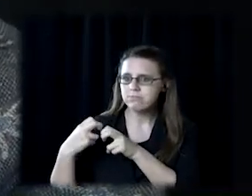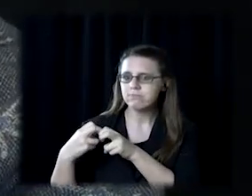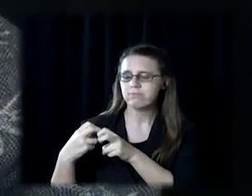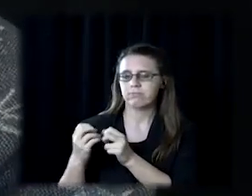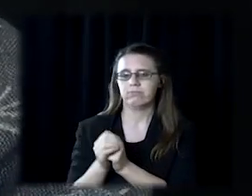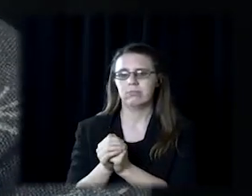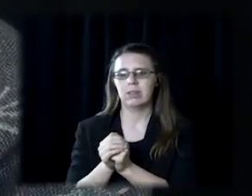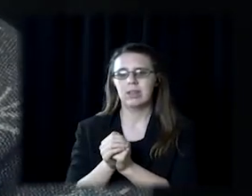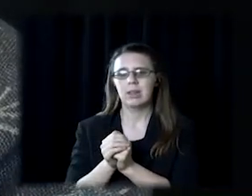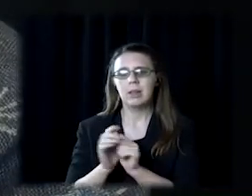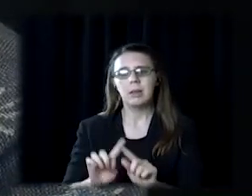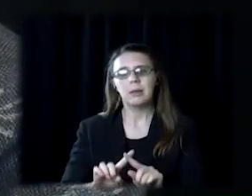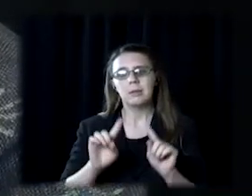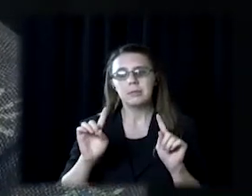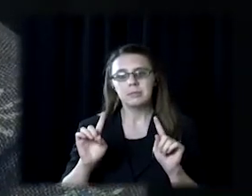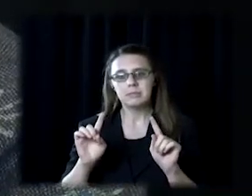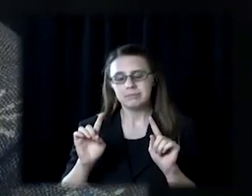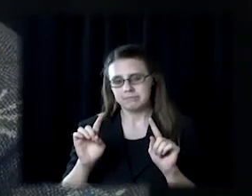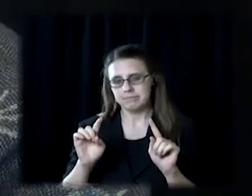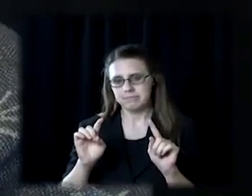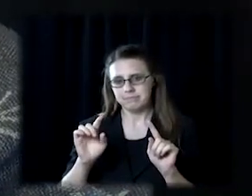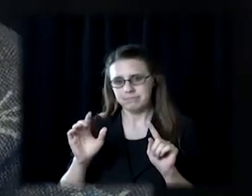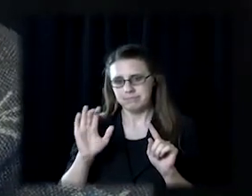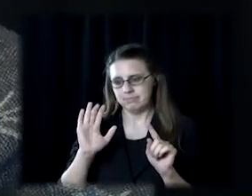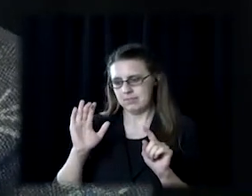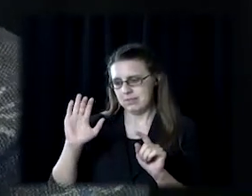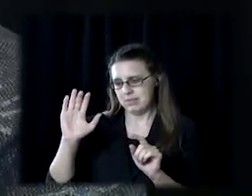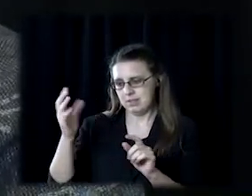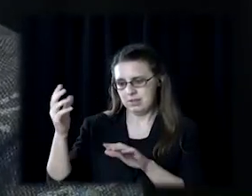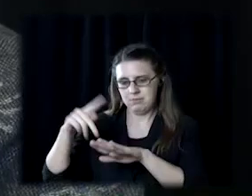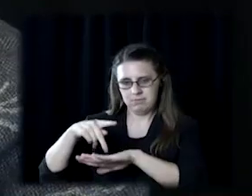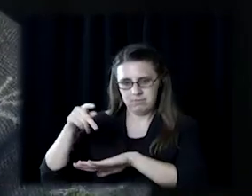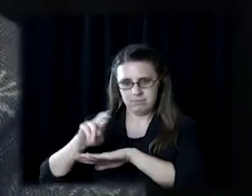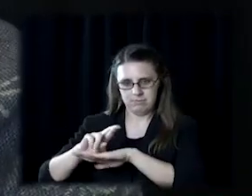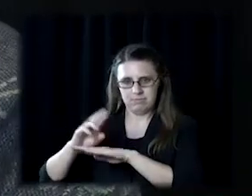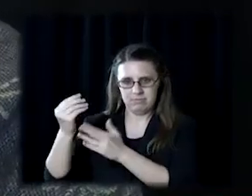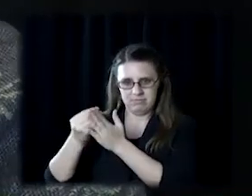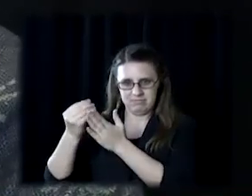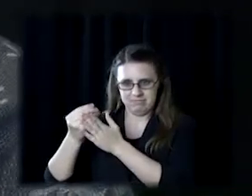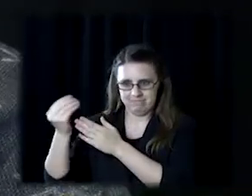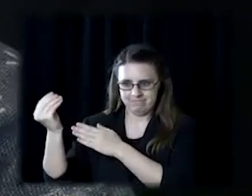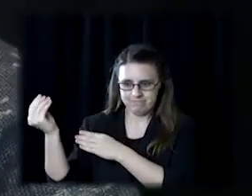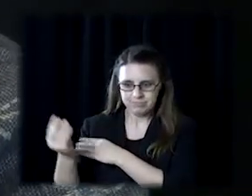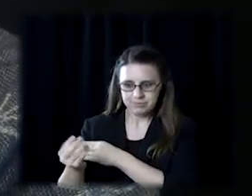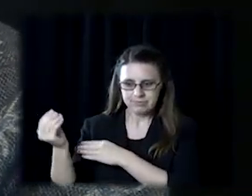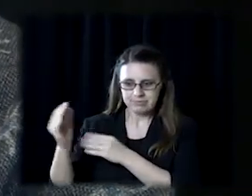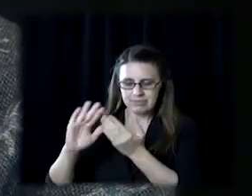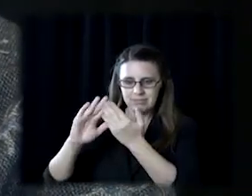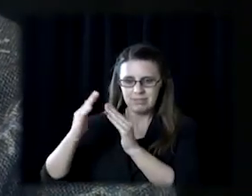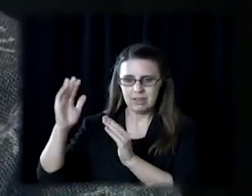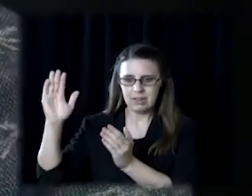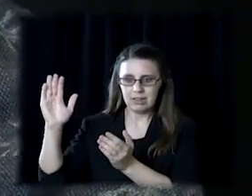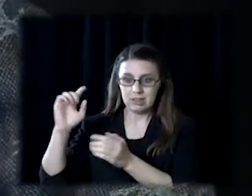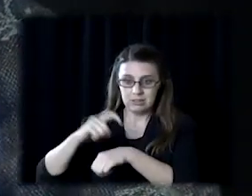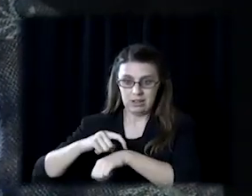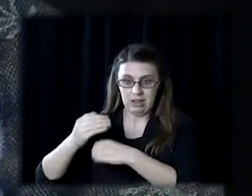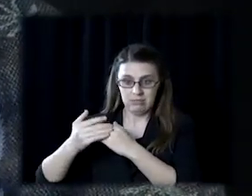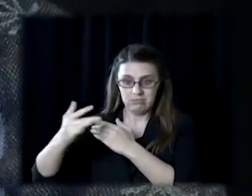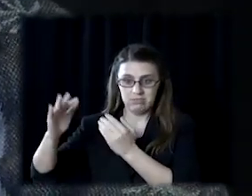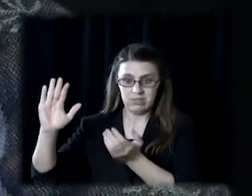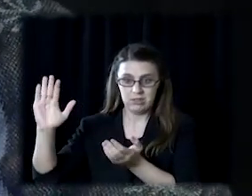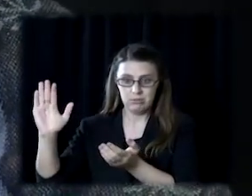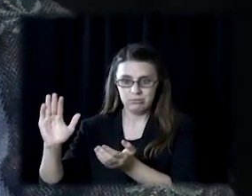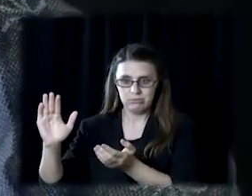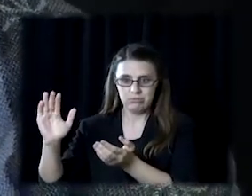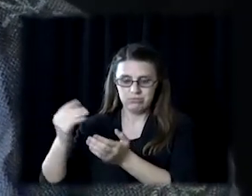Commonwealth subsidies to the municipalities are reduced over time. And so this is not a specific set of problems.